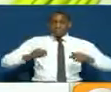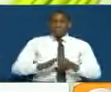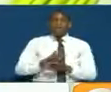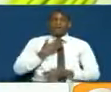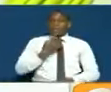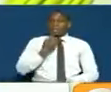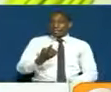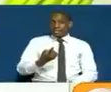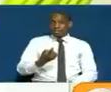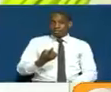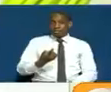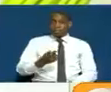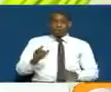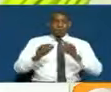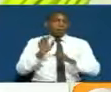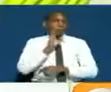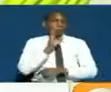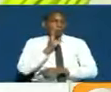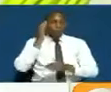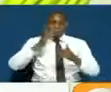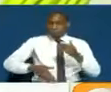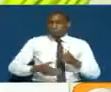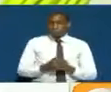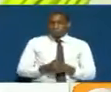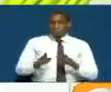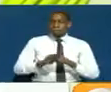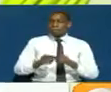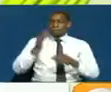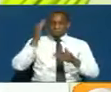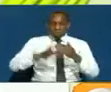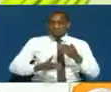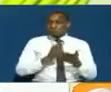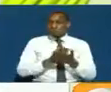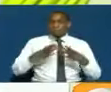nataka niwaambie hiyo porojo ikwishe na imekwisha.